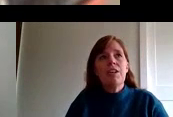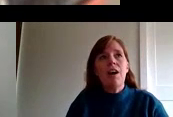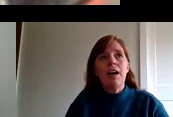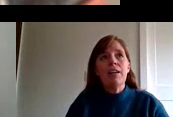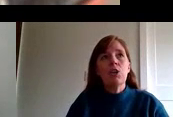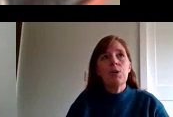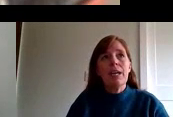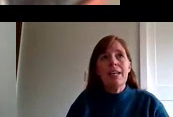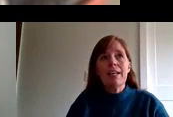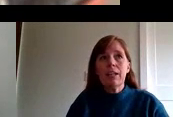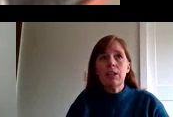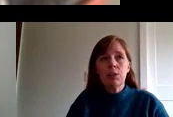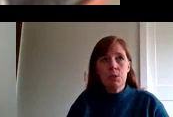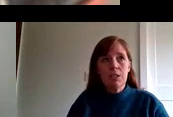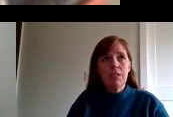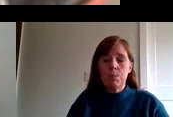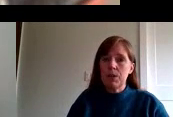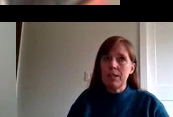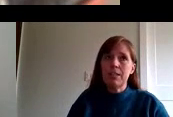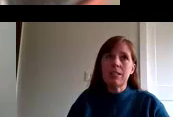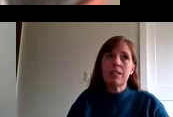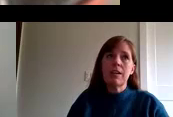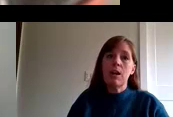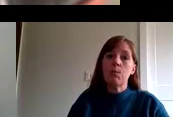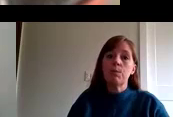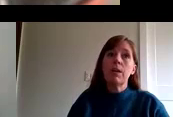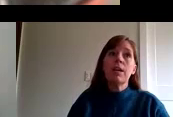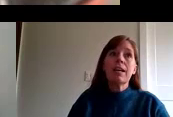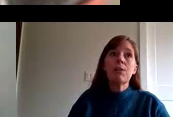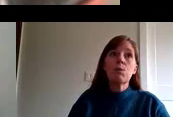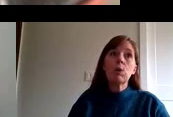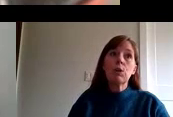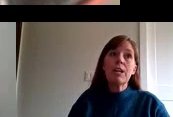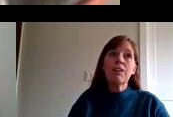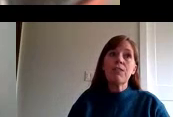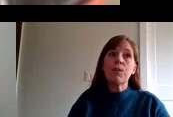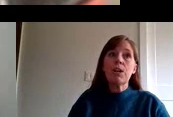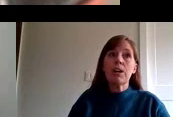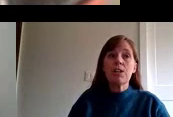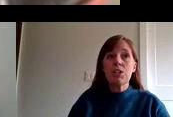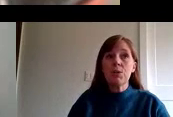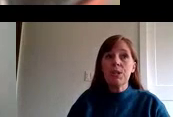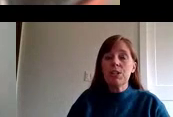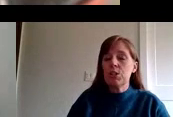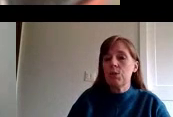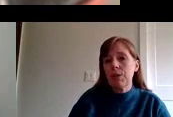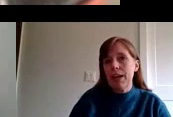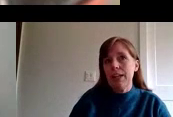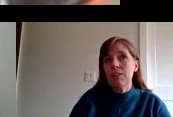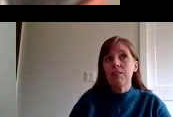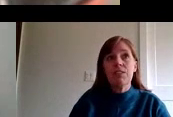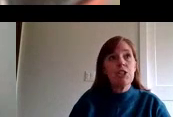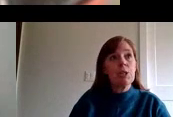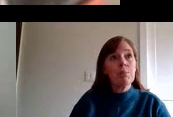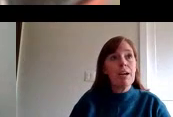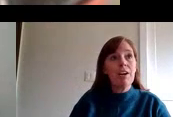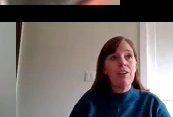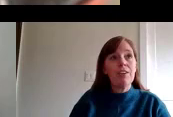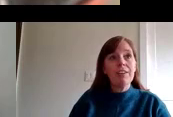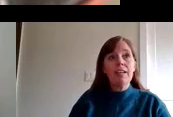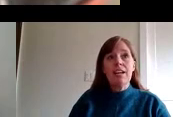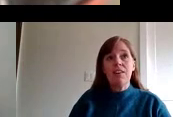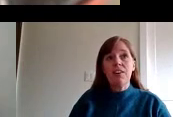to the session on creating inclusive experience in remote learning for our students who are blind,